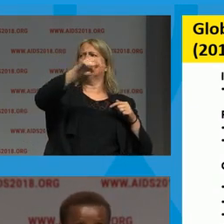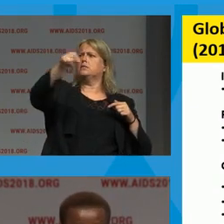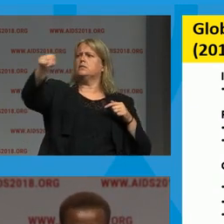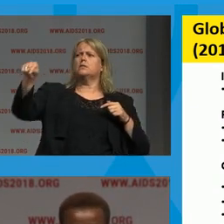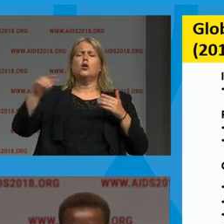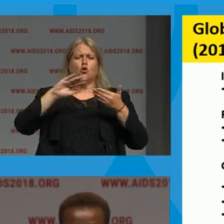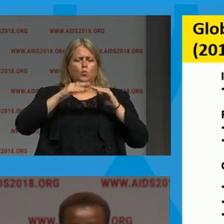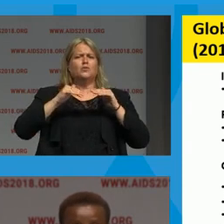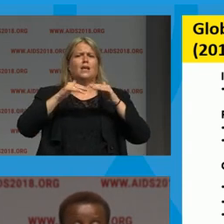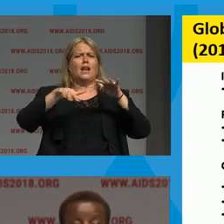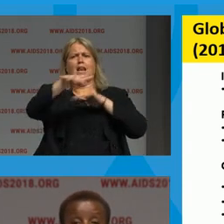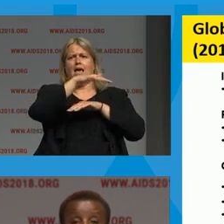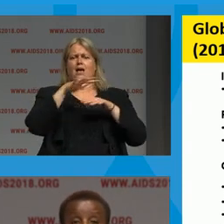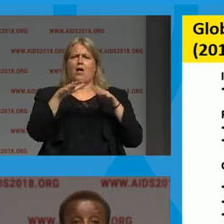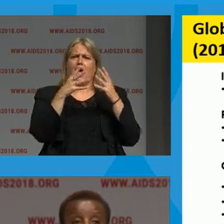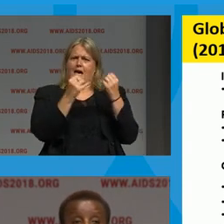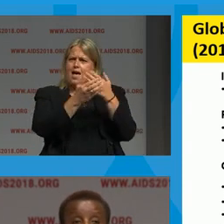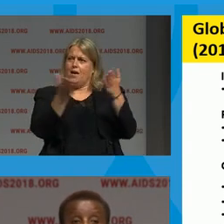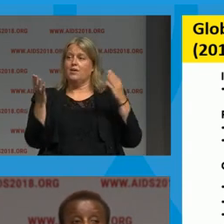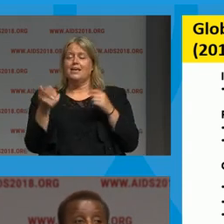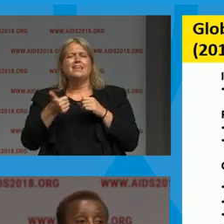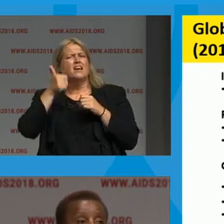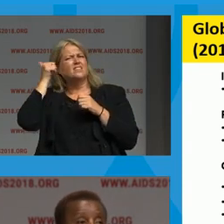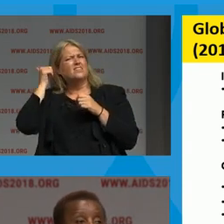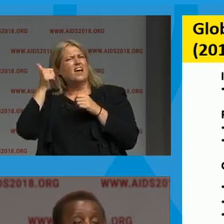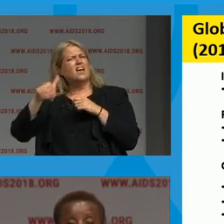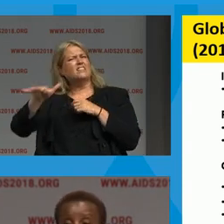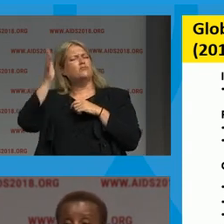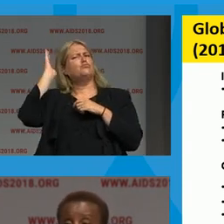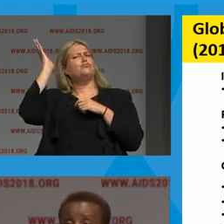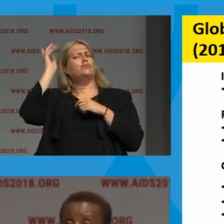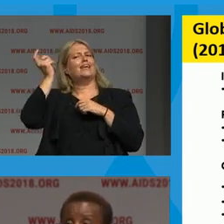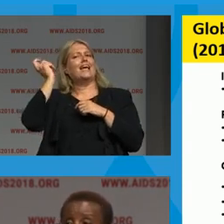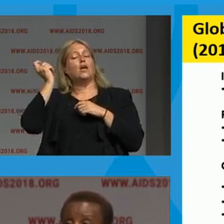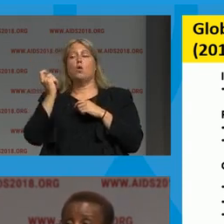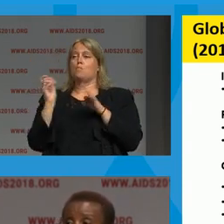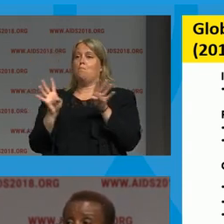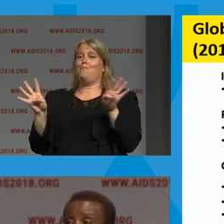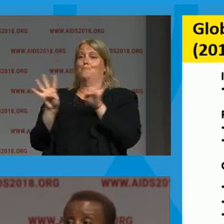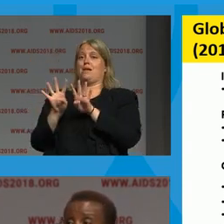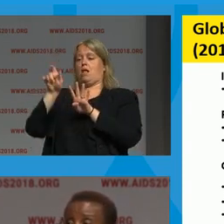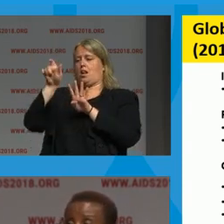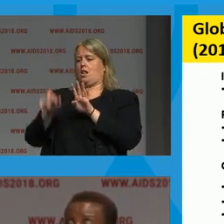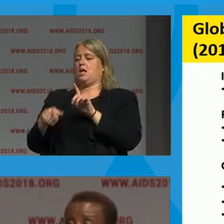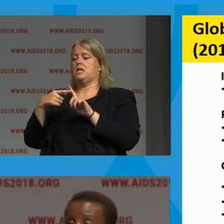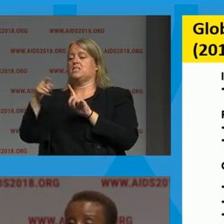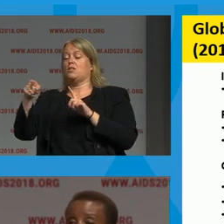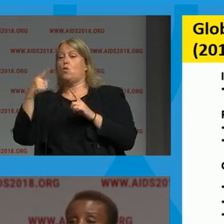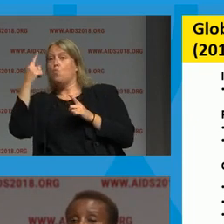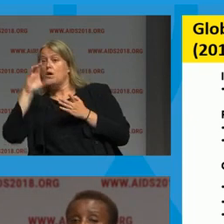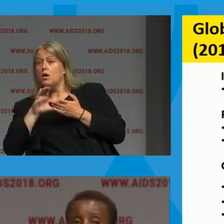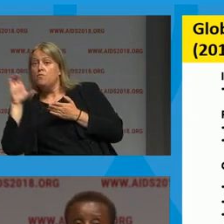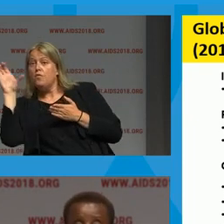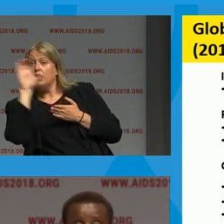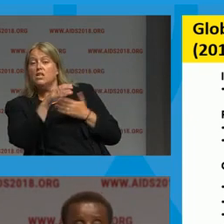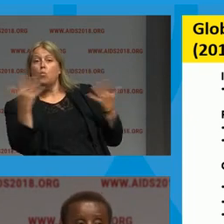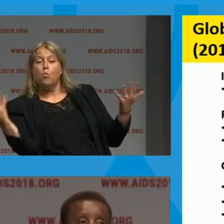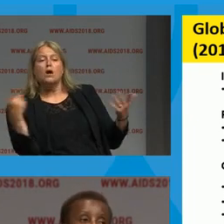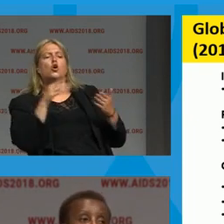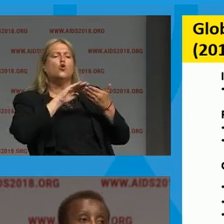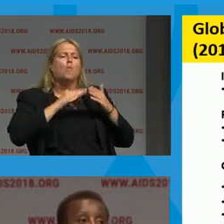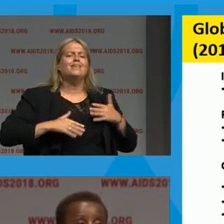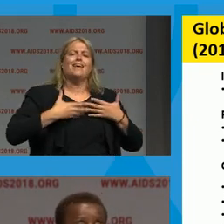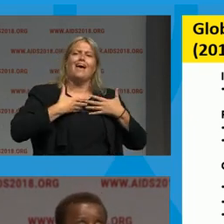community levels. Yesterday in a session in Kenya, one of the panelists told us that the one thing that we must invest in is community health